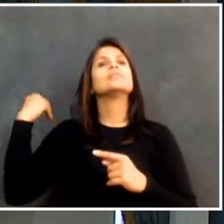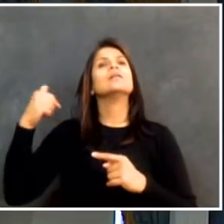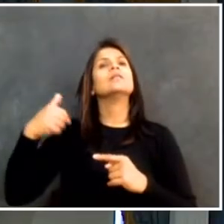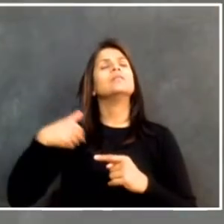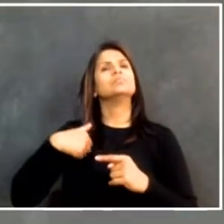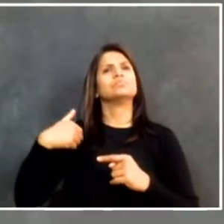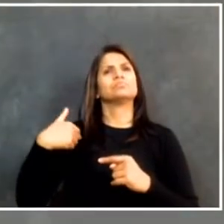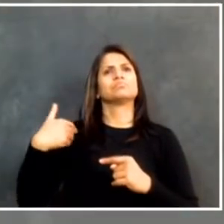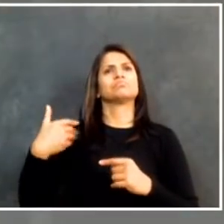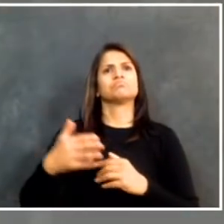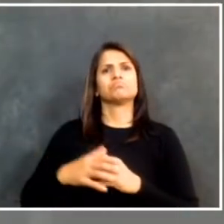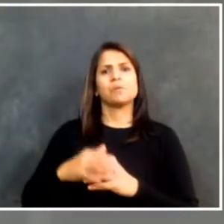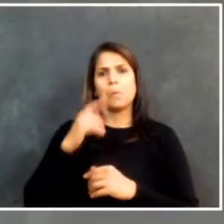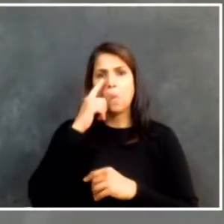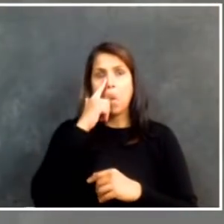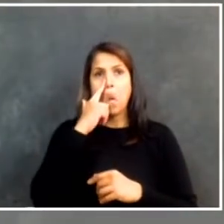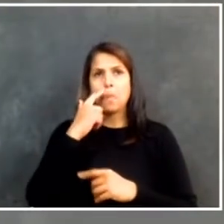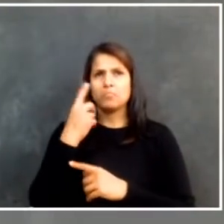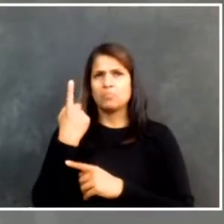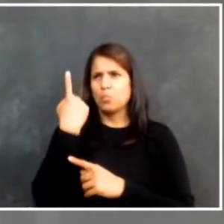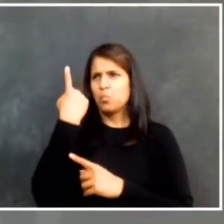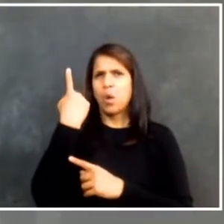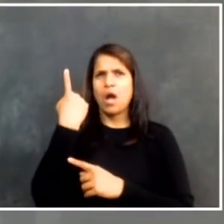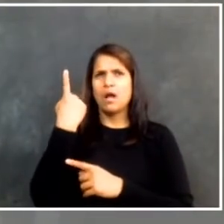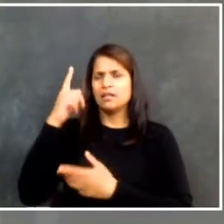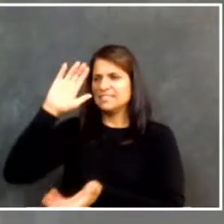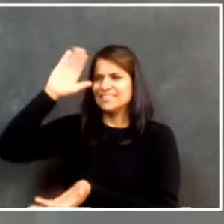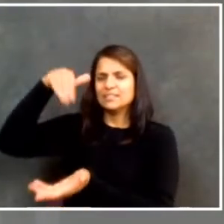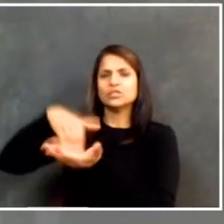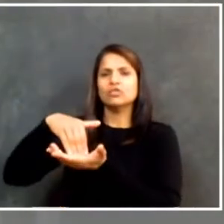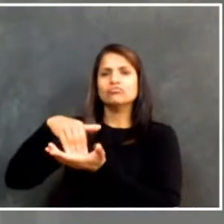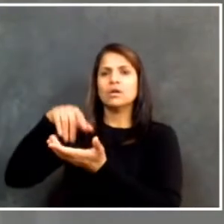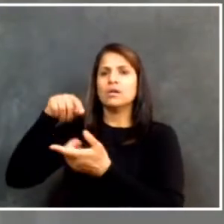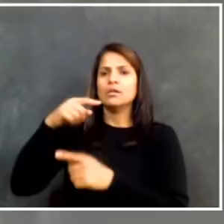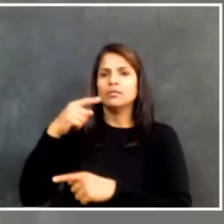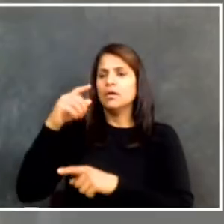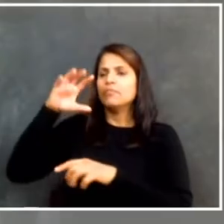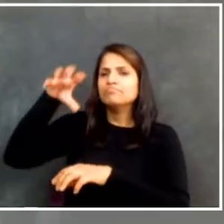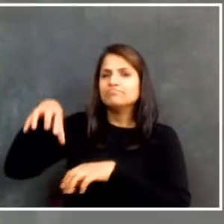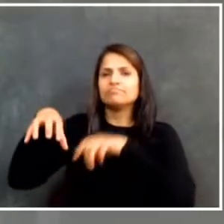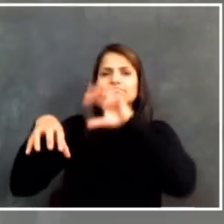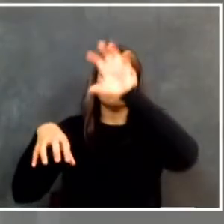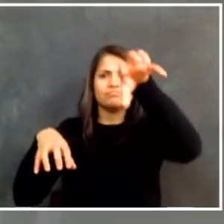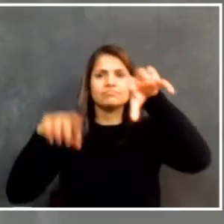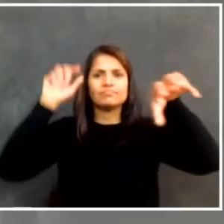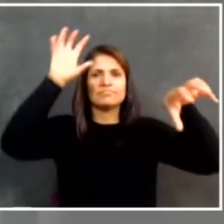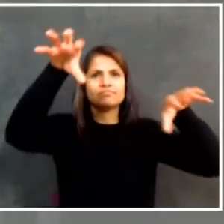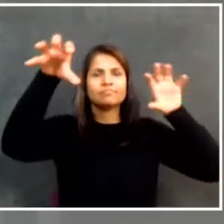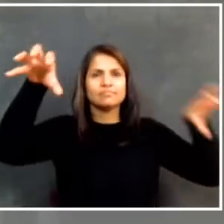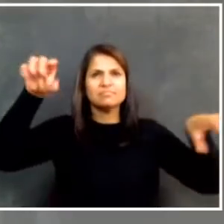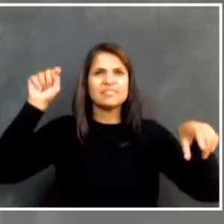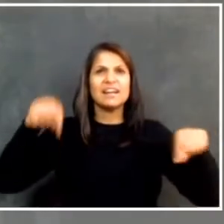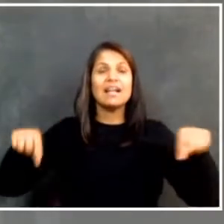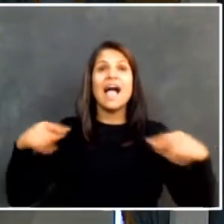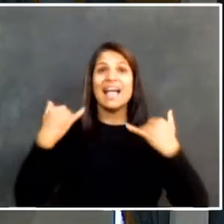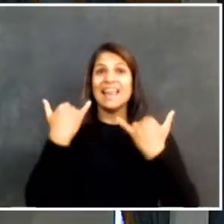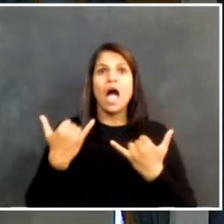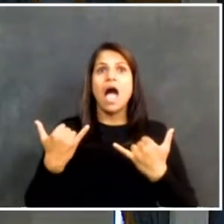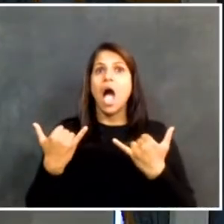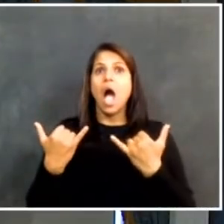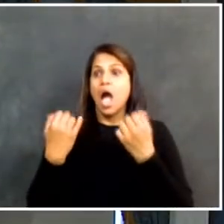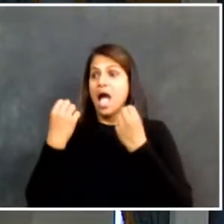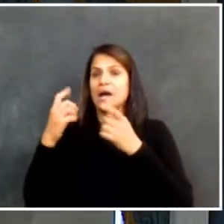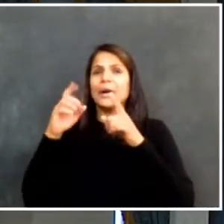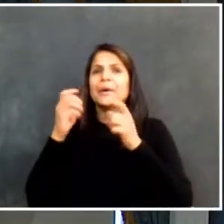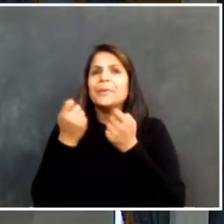adding 2 in Manhattan. So we are making sure that we can expand our capacity to move the meals to the people.